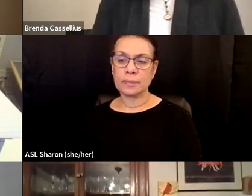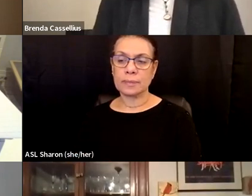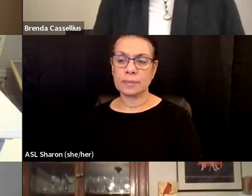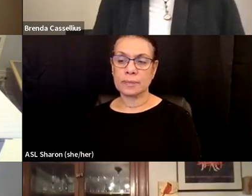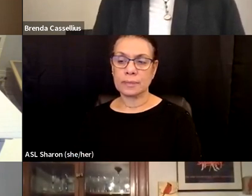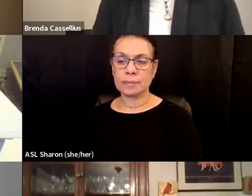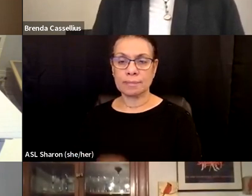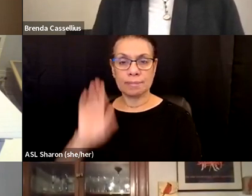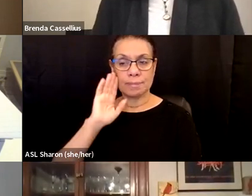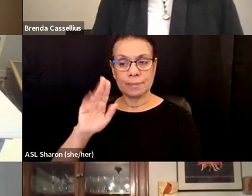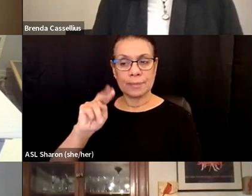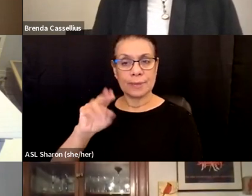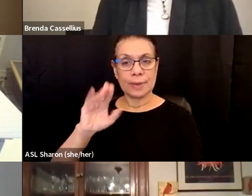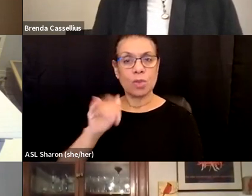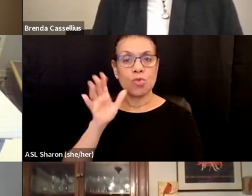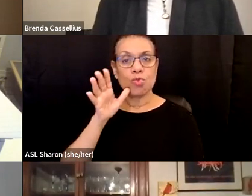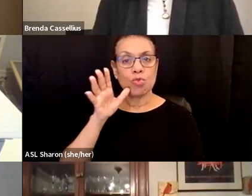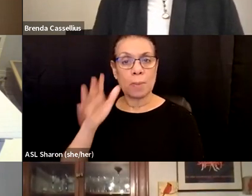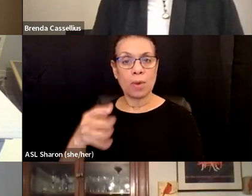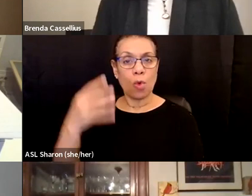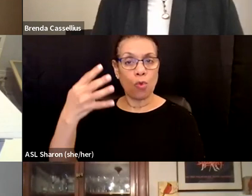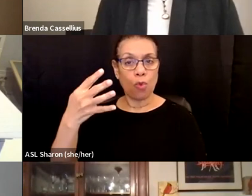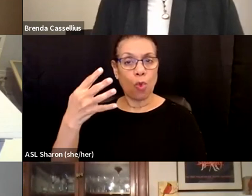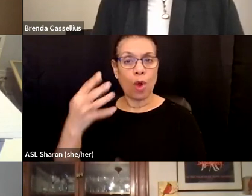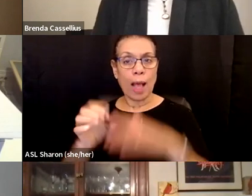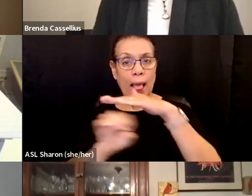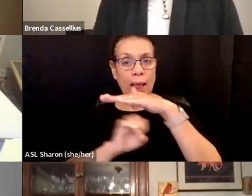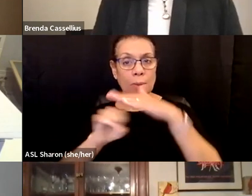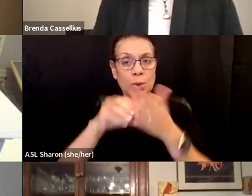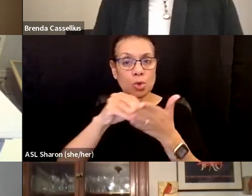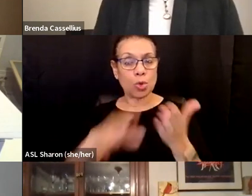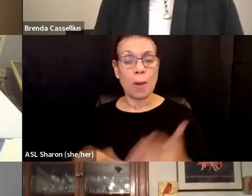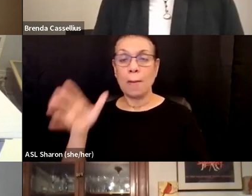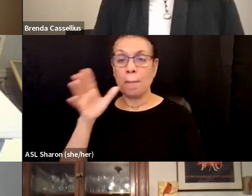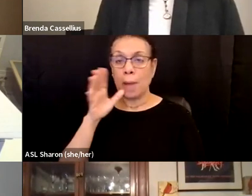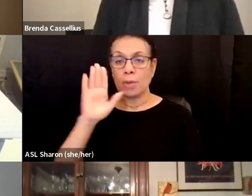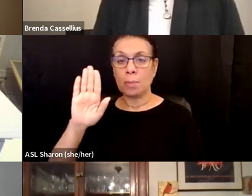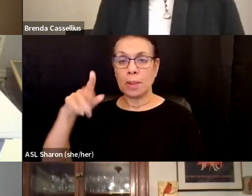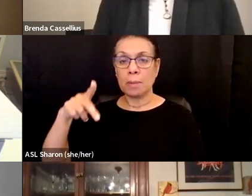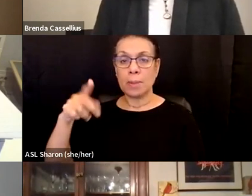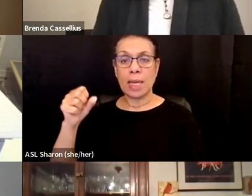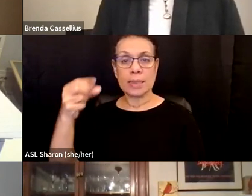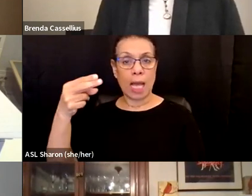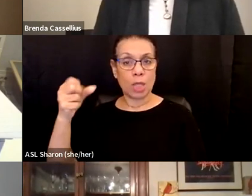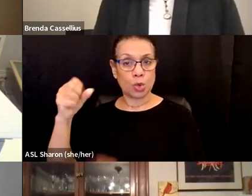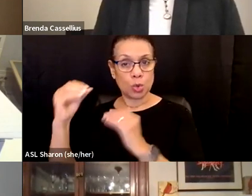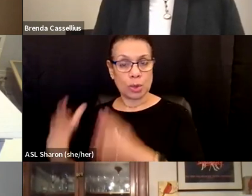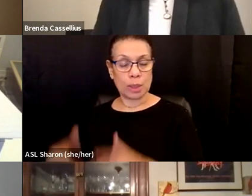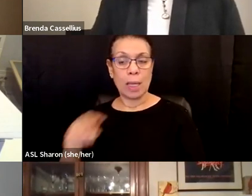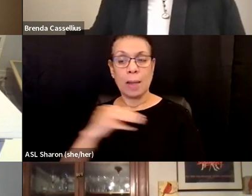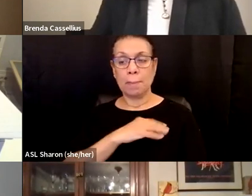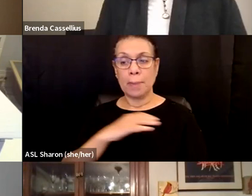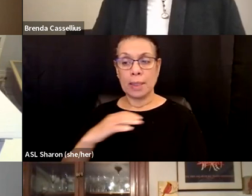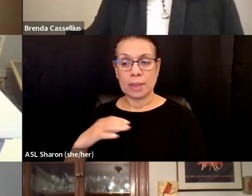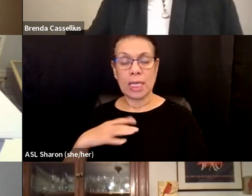i'm nancy lesson grandmother of four bps elementary school students mother of a bps high school teacher member of mass kosh health